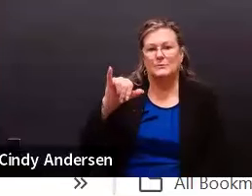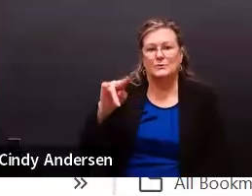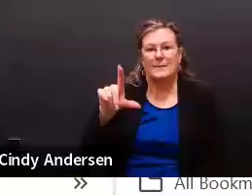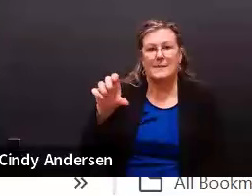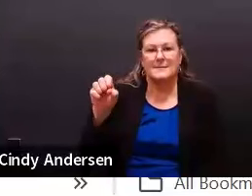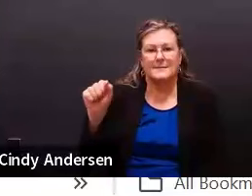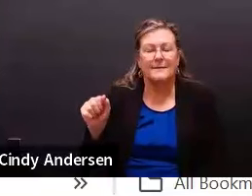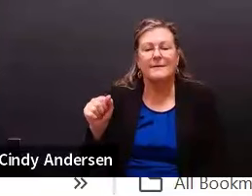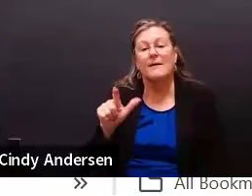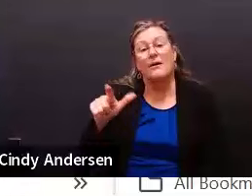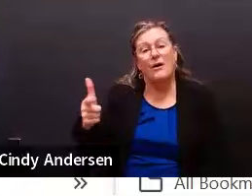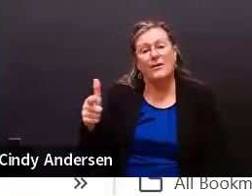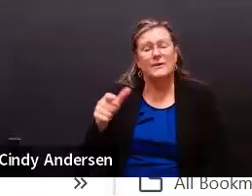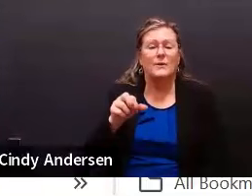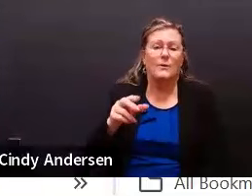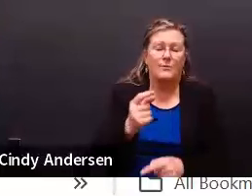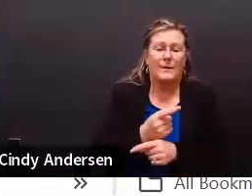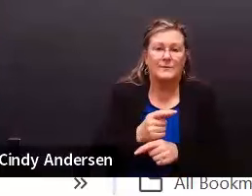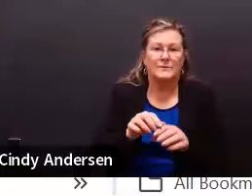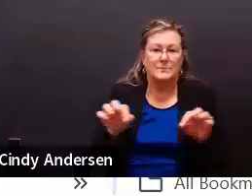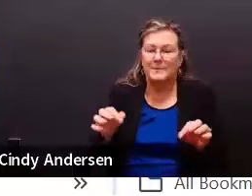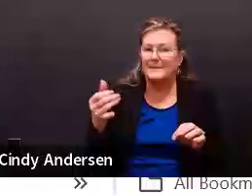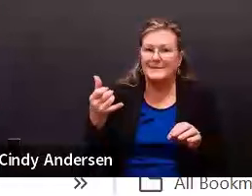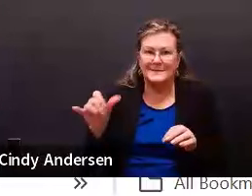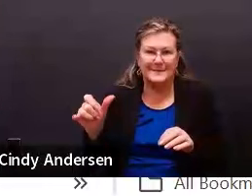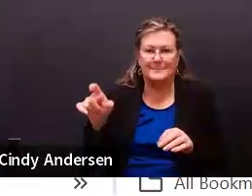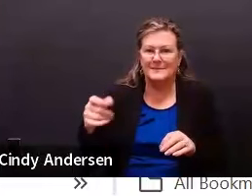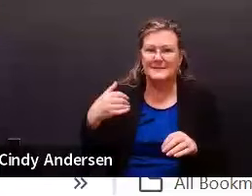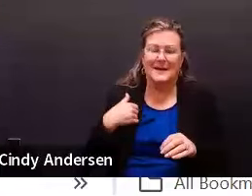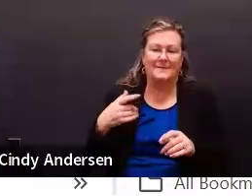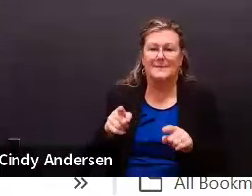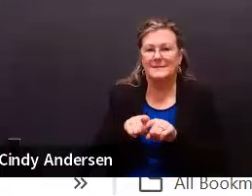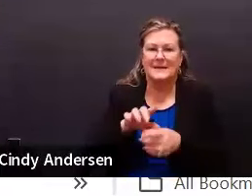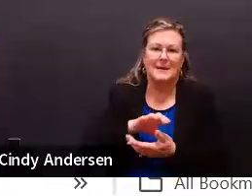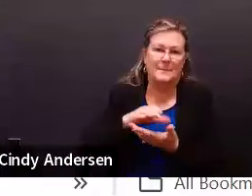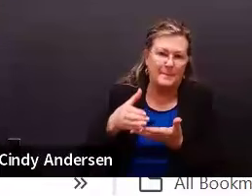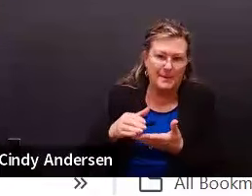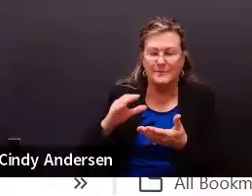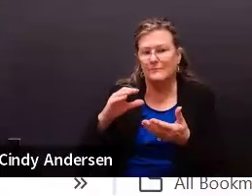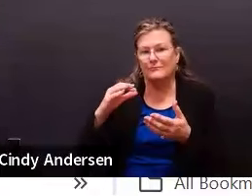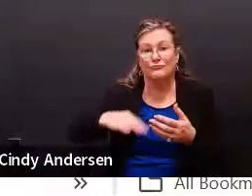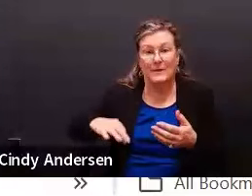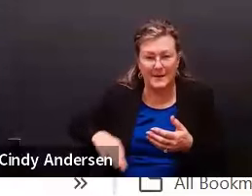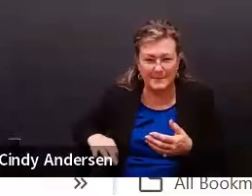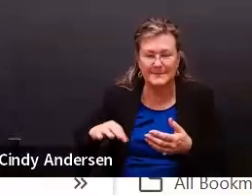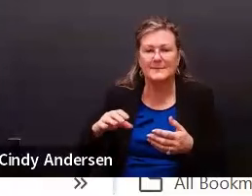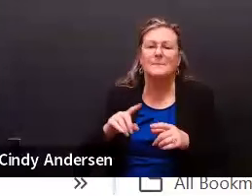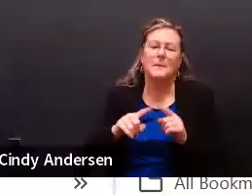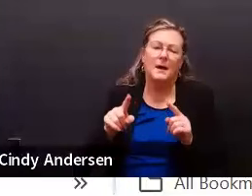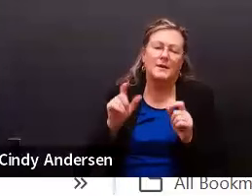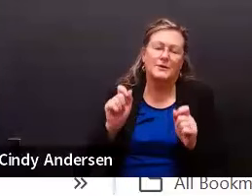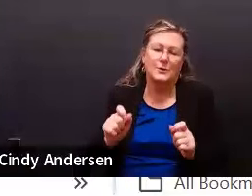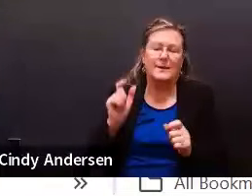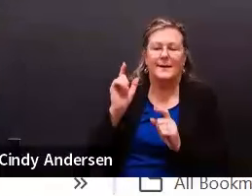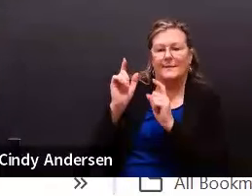An alternate diploma, a regular diploma, they still are required to have the same number of credits and kind of held within that. But the difference is you can award